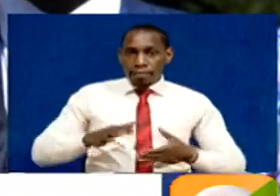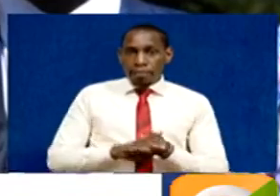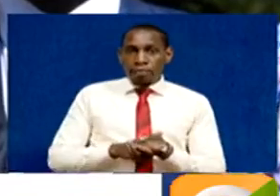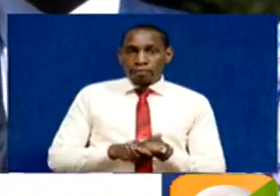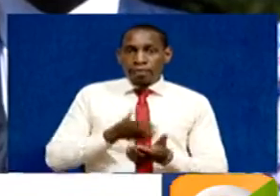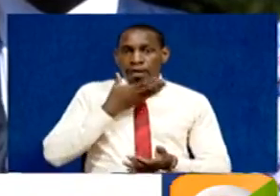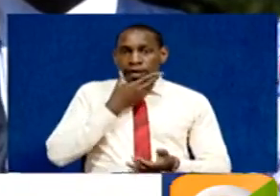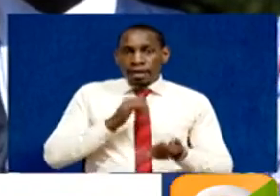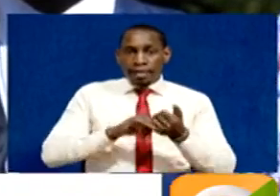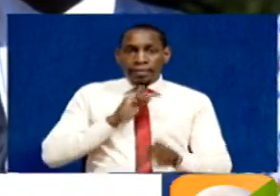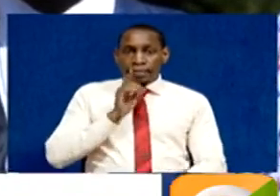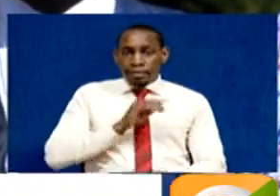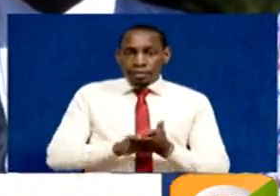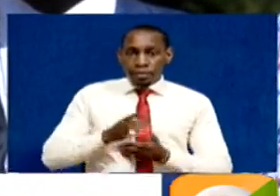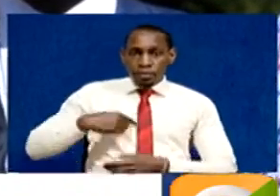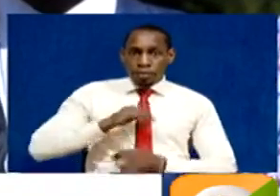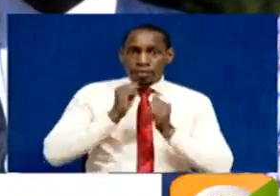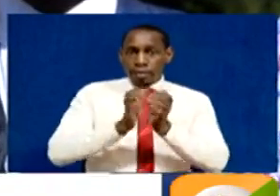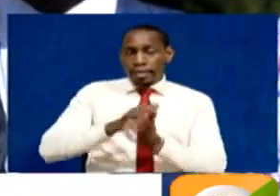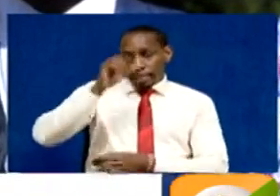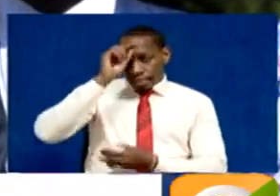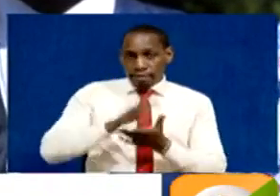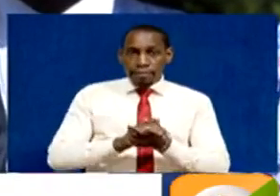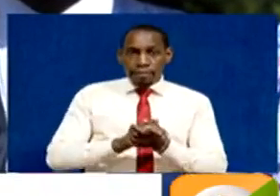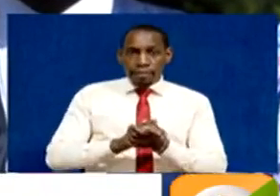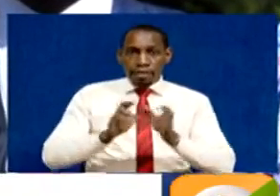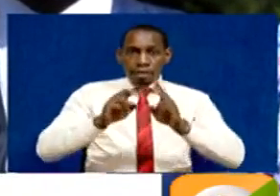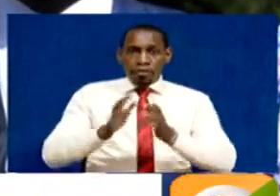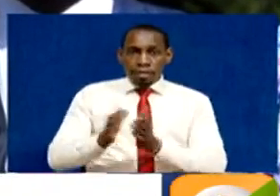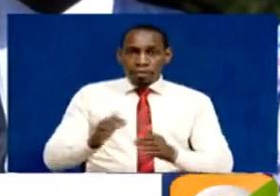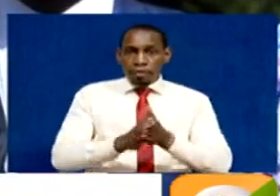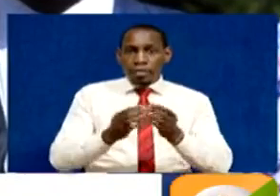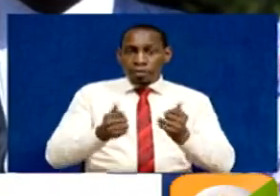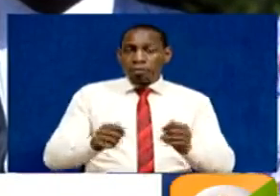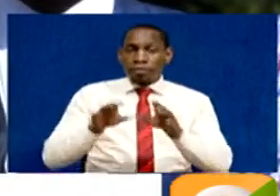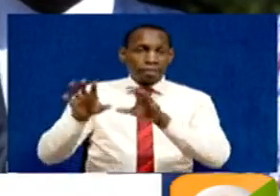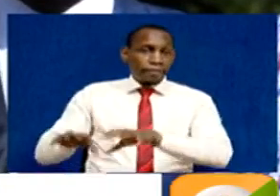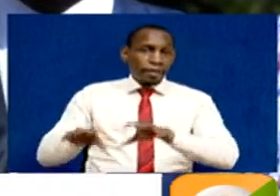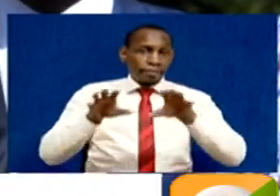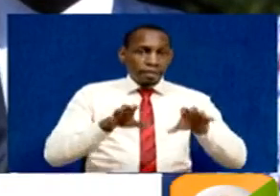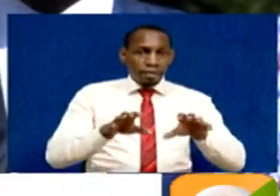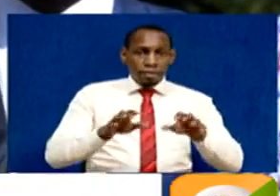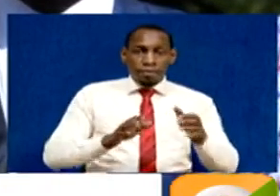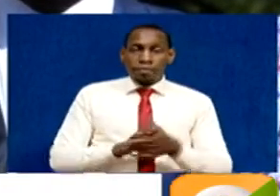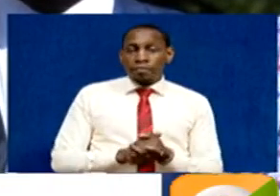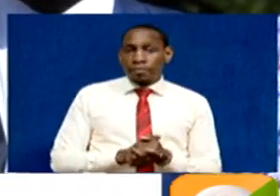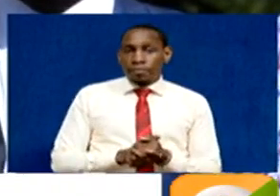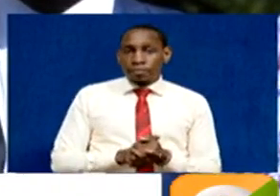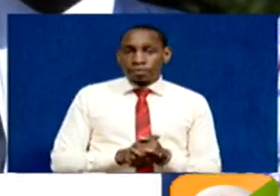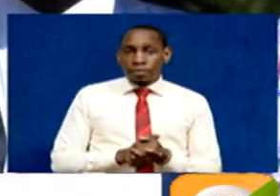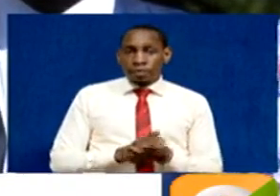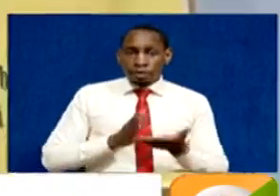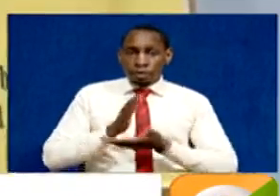We all, together with the government, should seek ways of mitigating their strife through some means